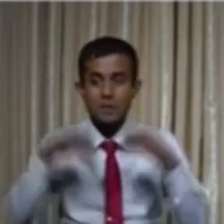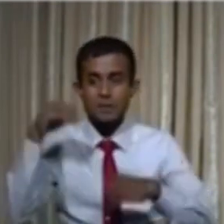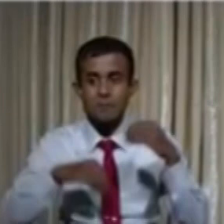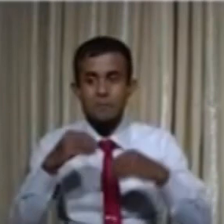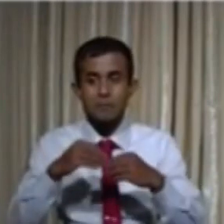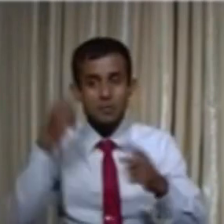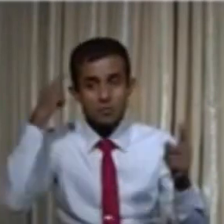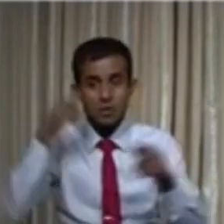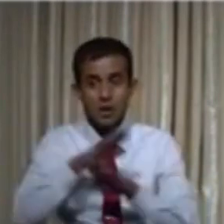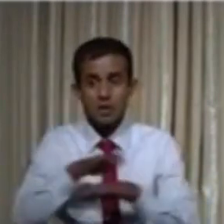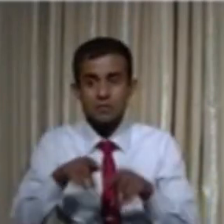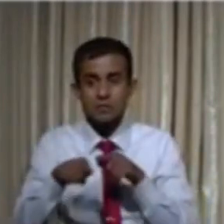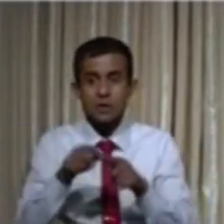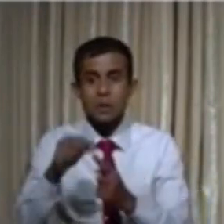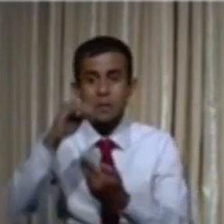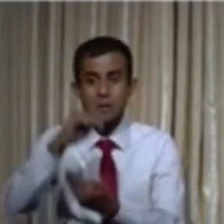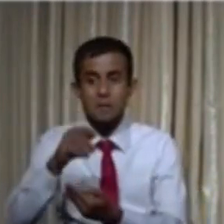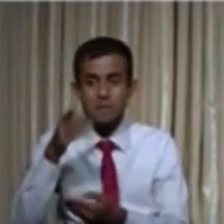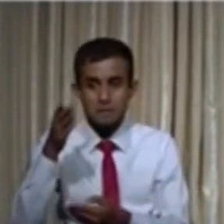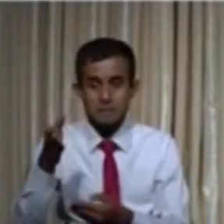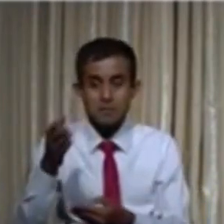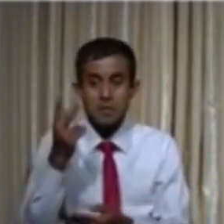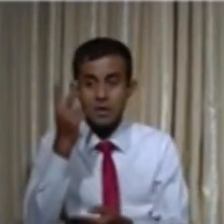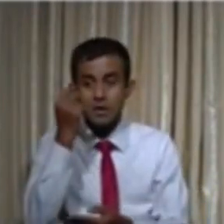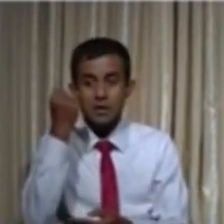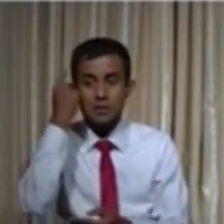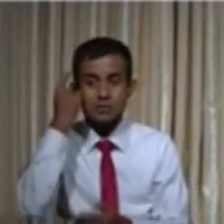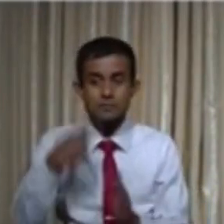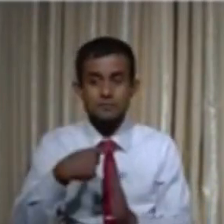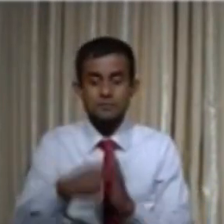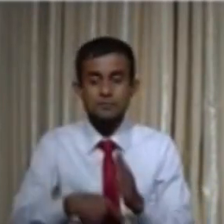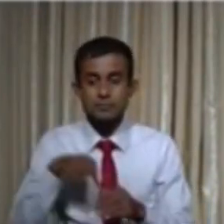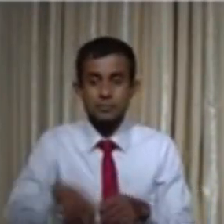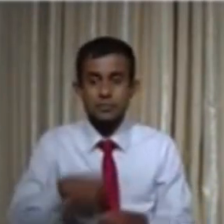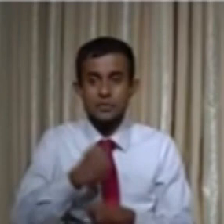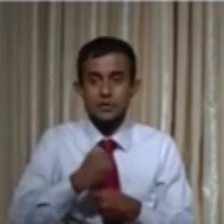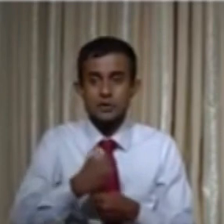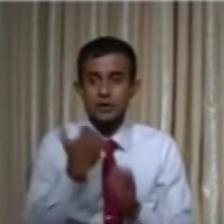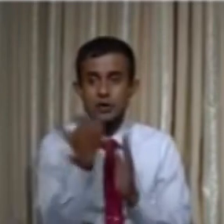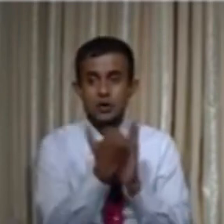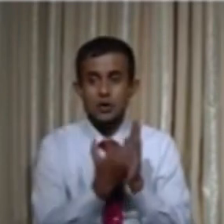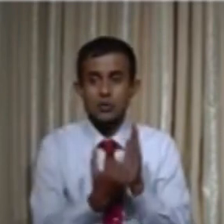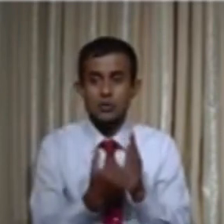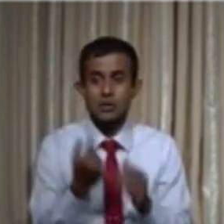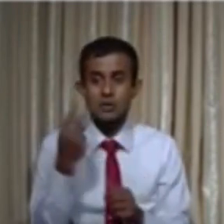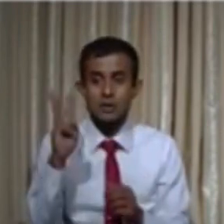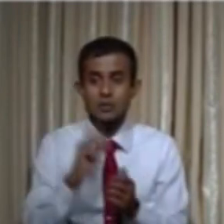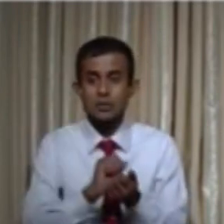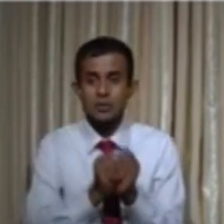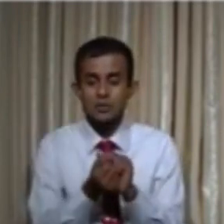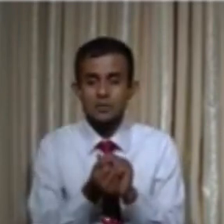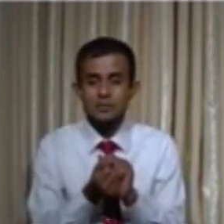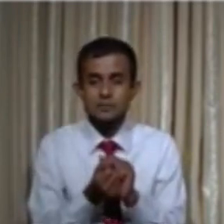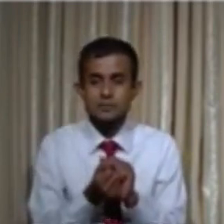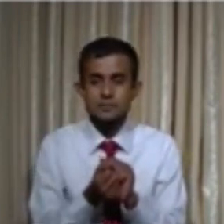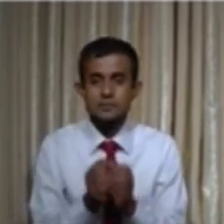personal views on Sri Lanka's current constitution with regards to the 13th Amendment and its severe shortcomings